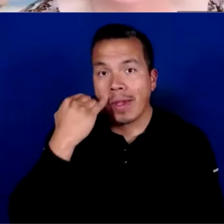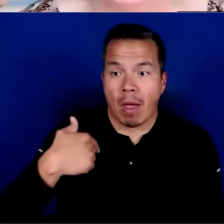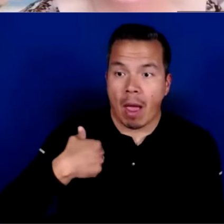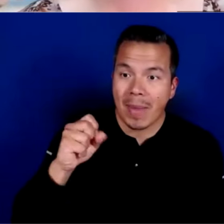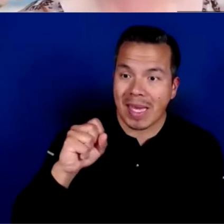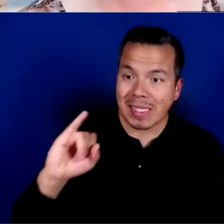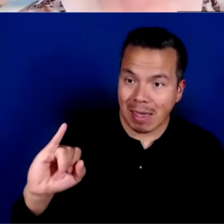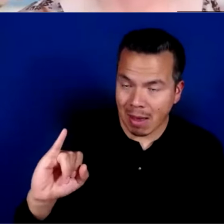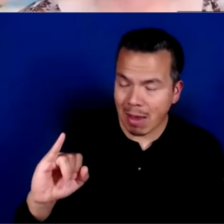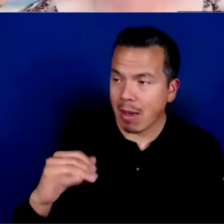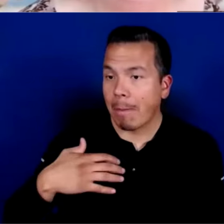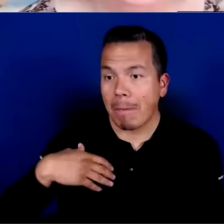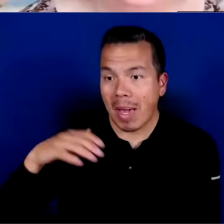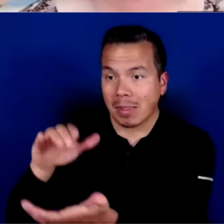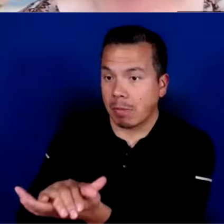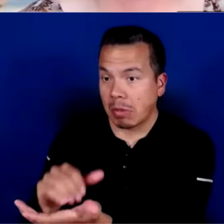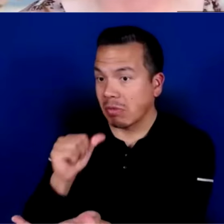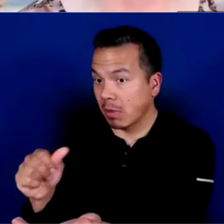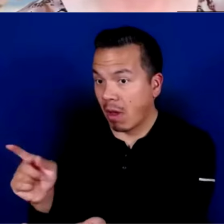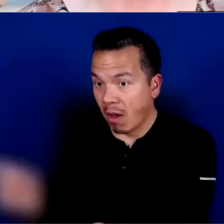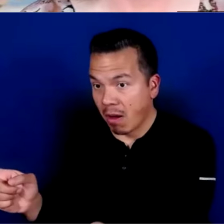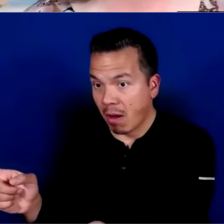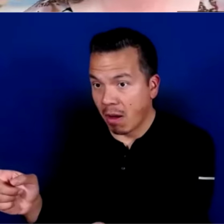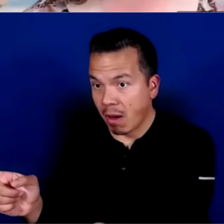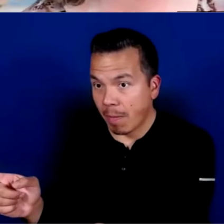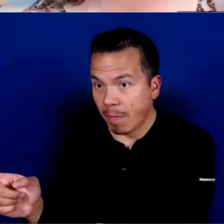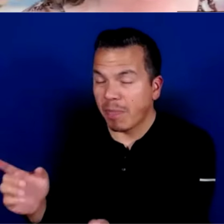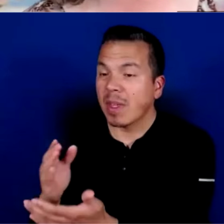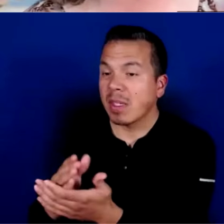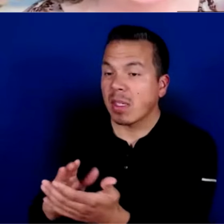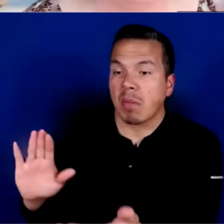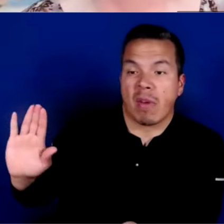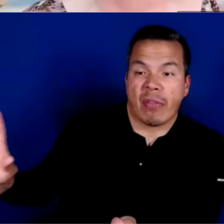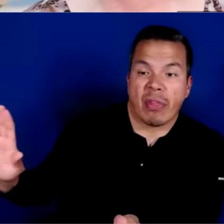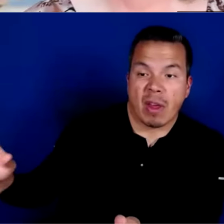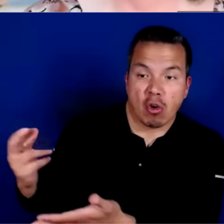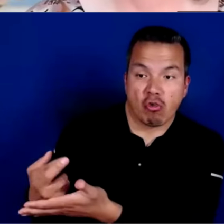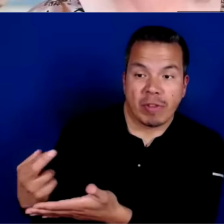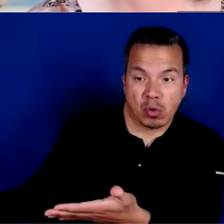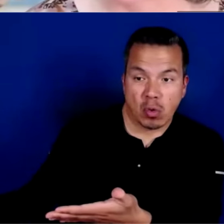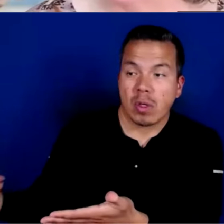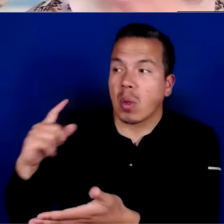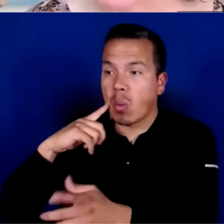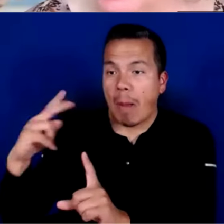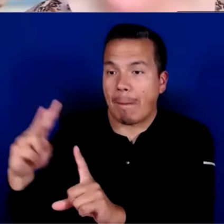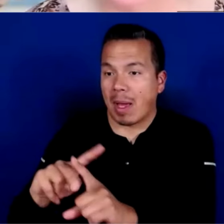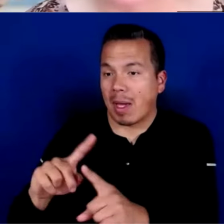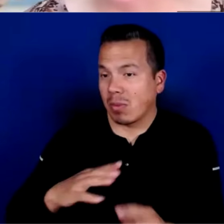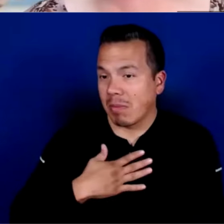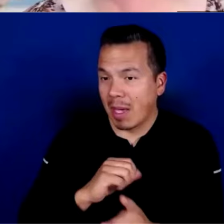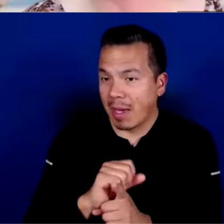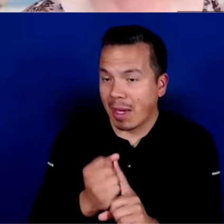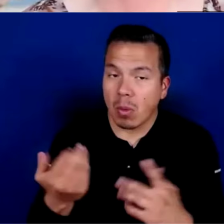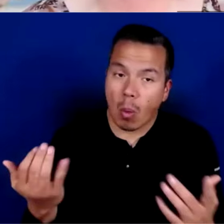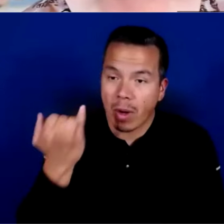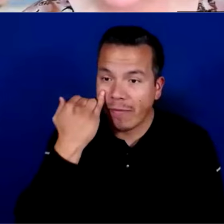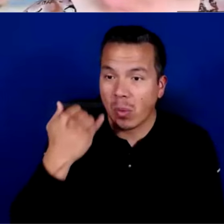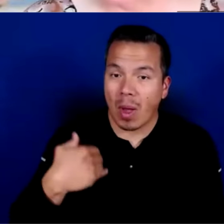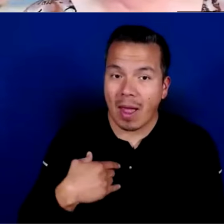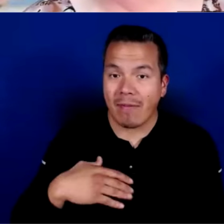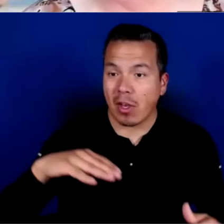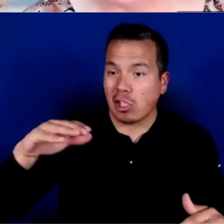spouse isn't, they're going to deem some of my spouse's resources to me. If you have a minor child on SSI